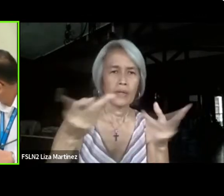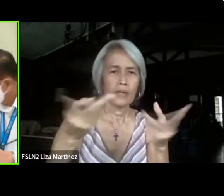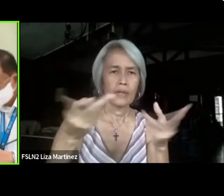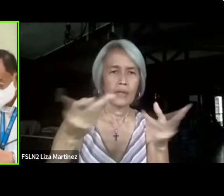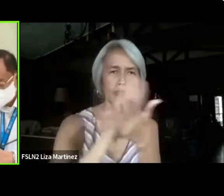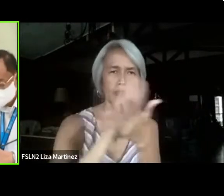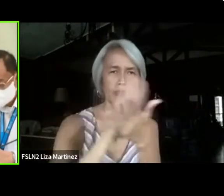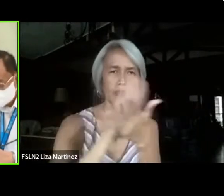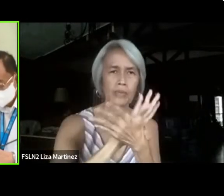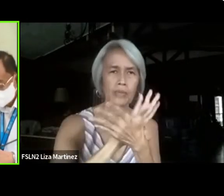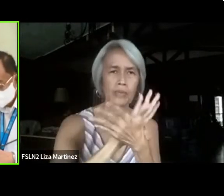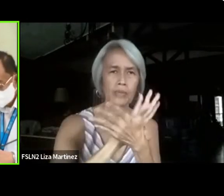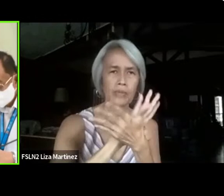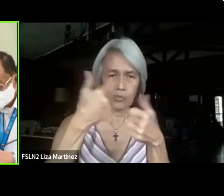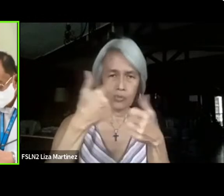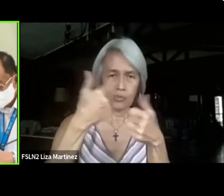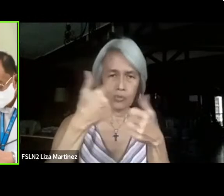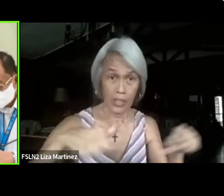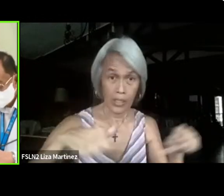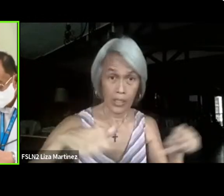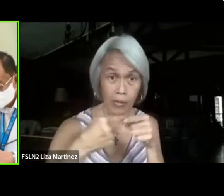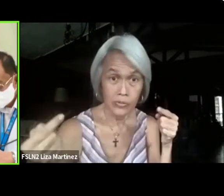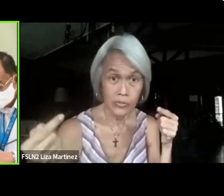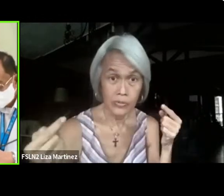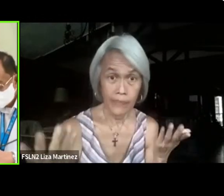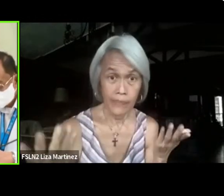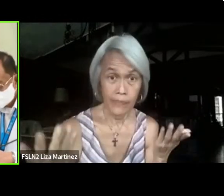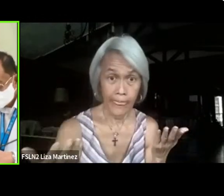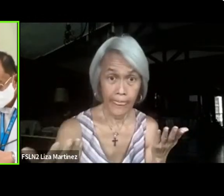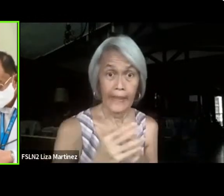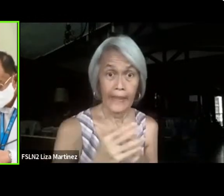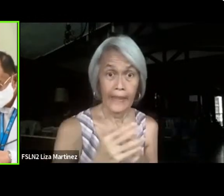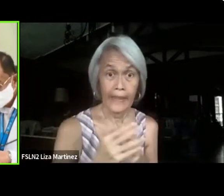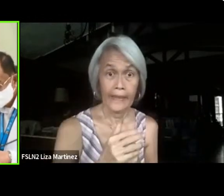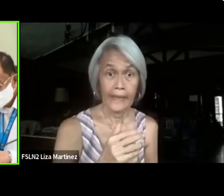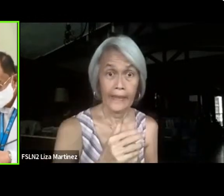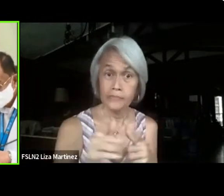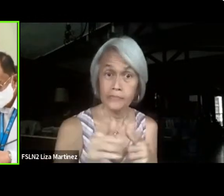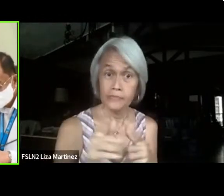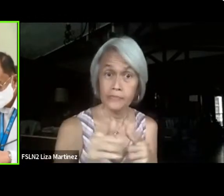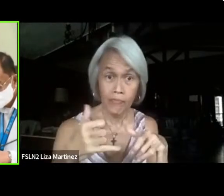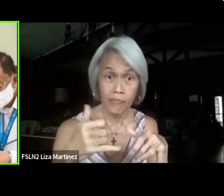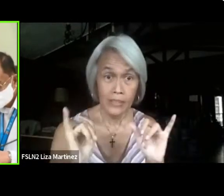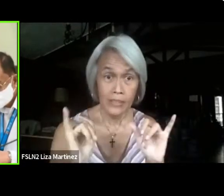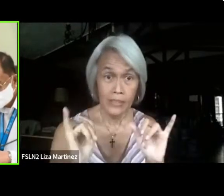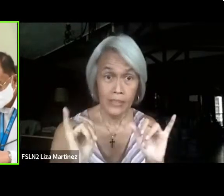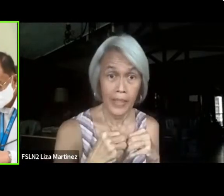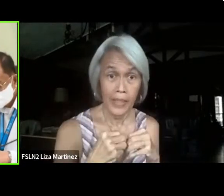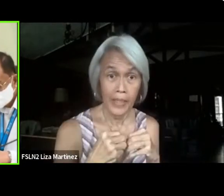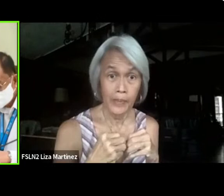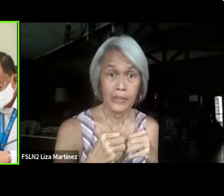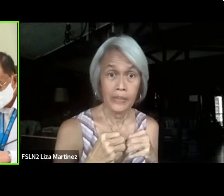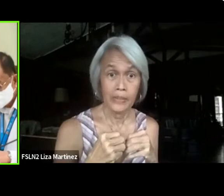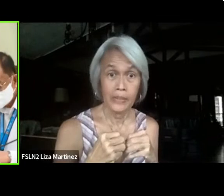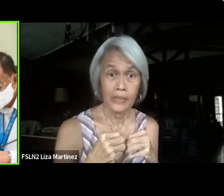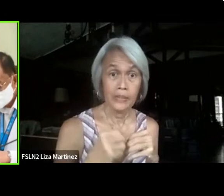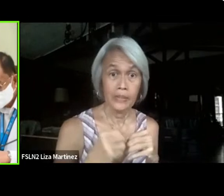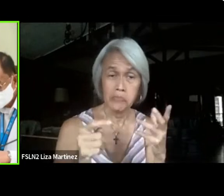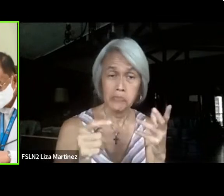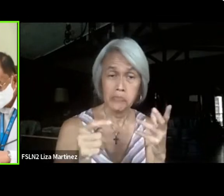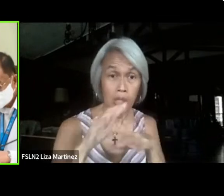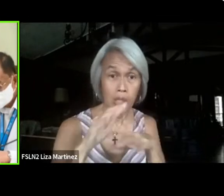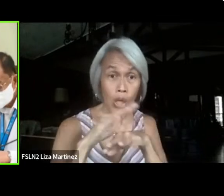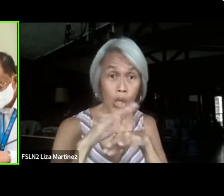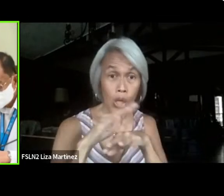So with the permission of the members still present, ano, pwede ko lang tawagin si ano, Dr. Richard Gonzalez, because he has been